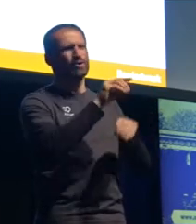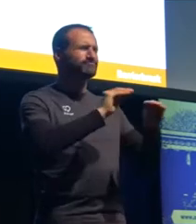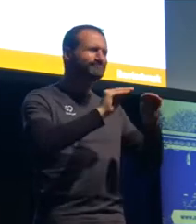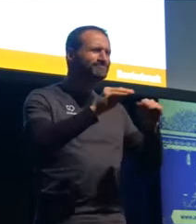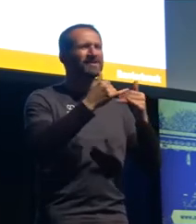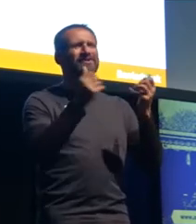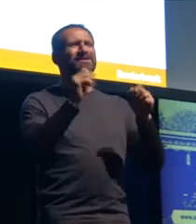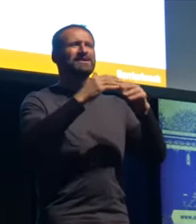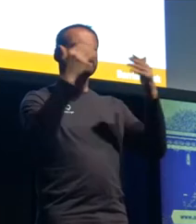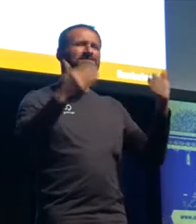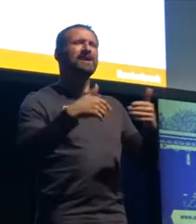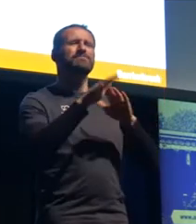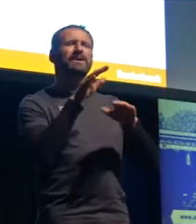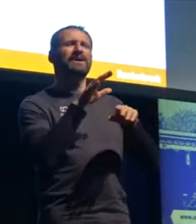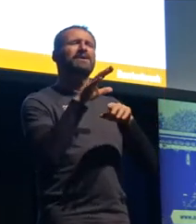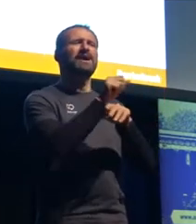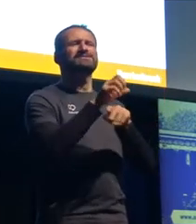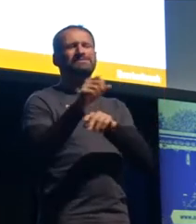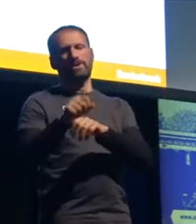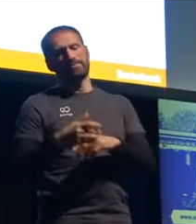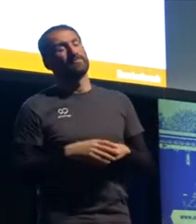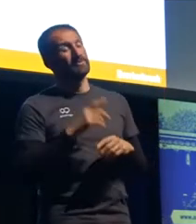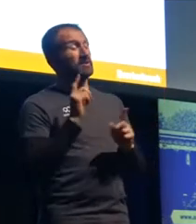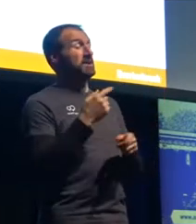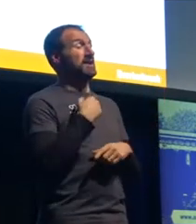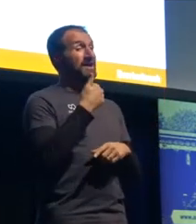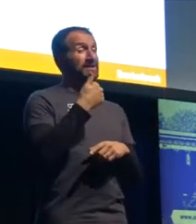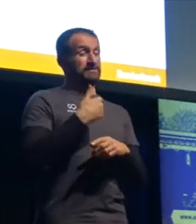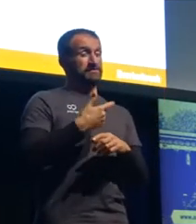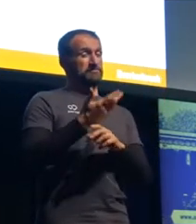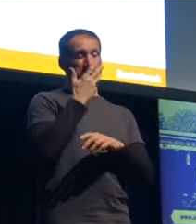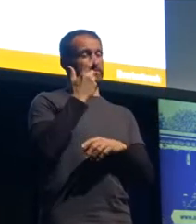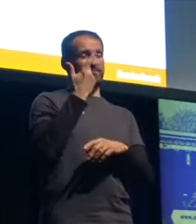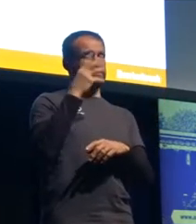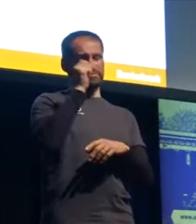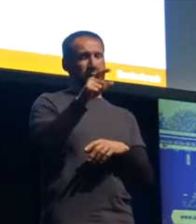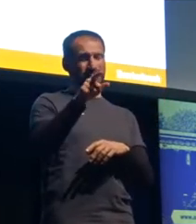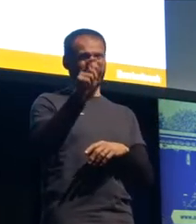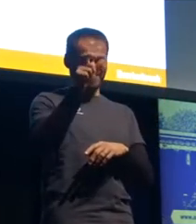sites accessible. But one of the things that I noticed about him was that